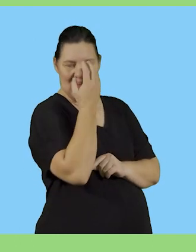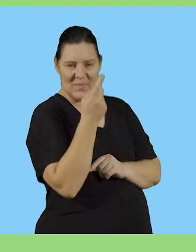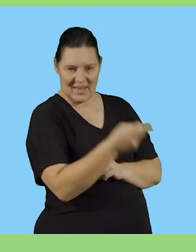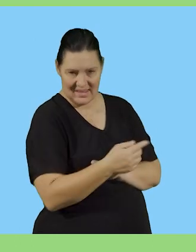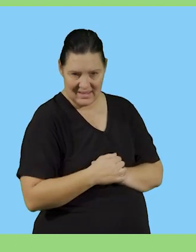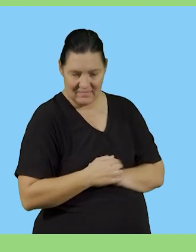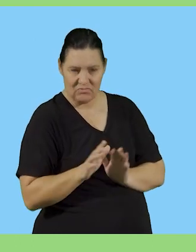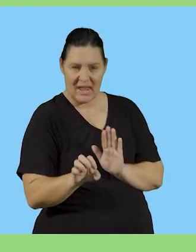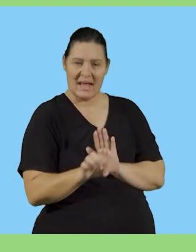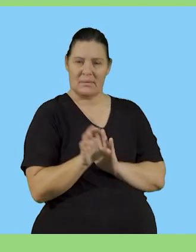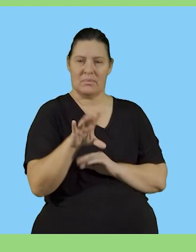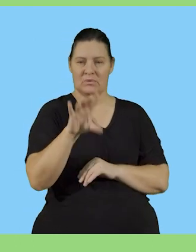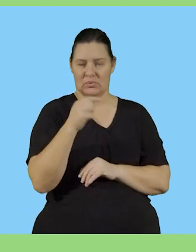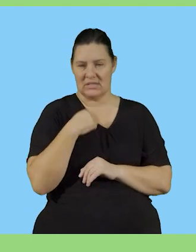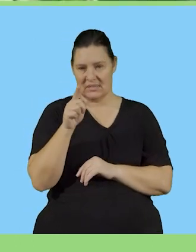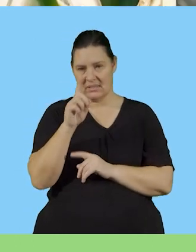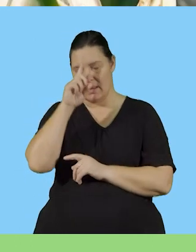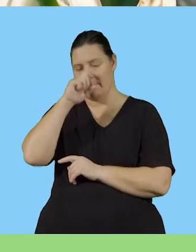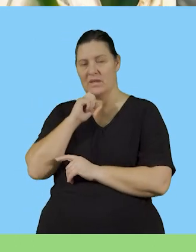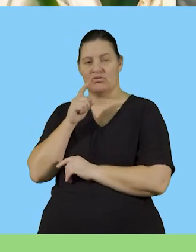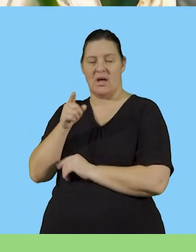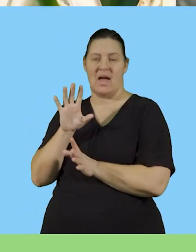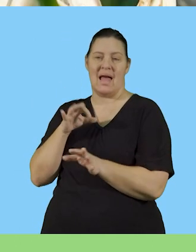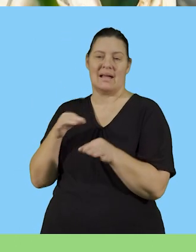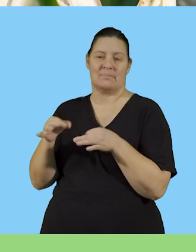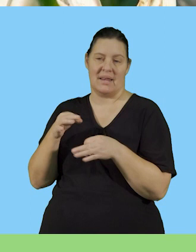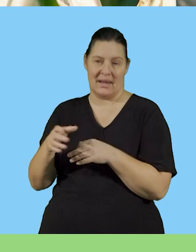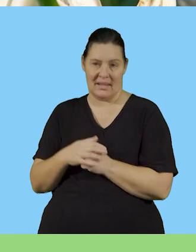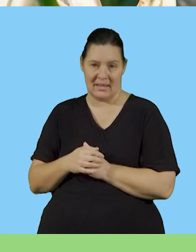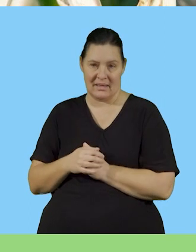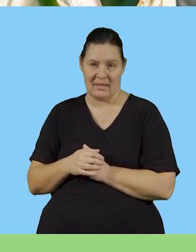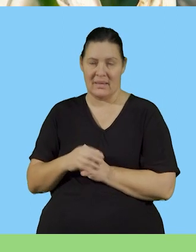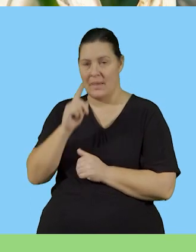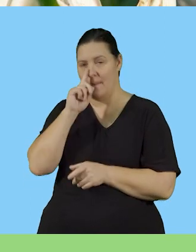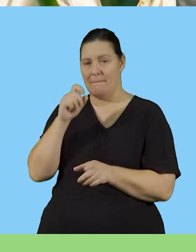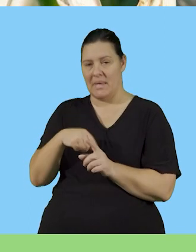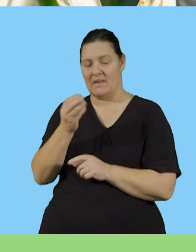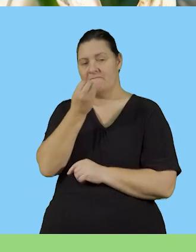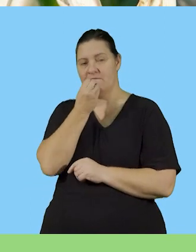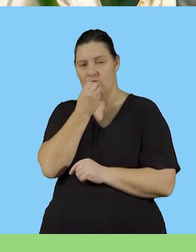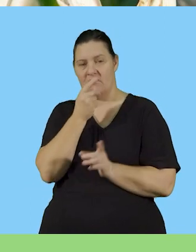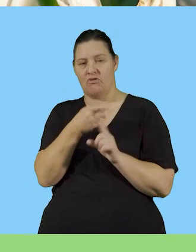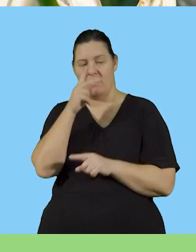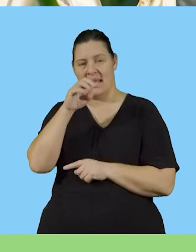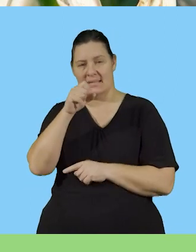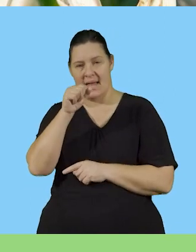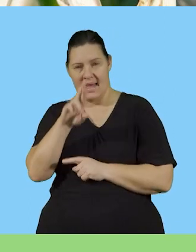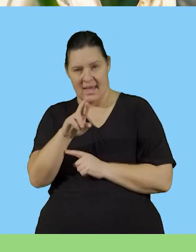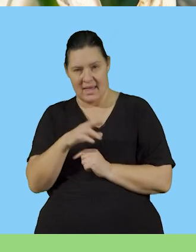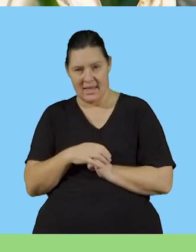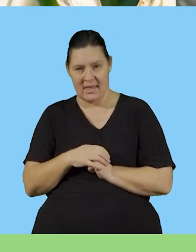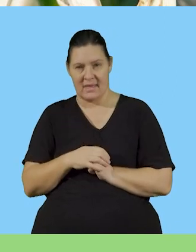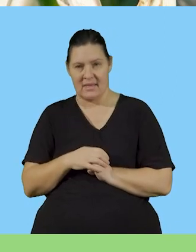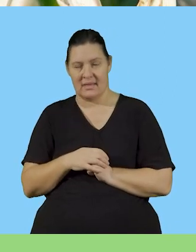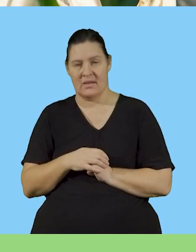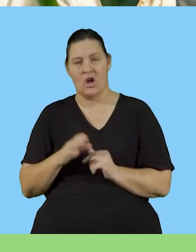So that is the example that I chose. Here is the picture that explains this. We have our bee that is feeding on the nectar